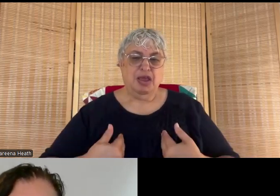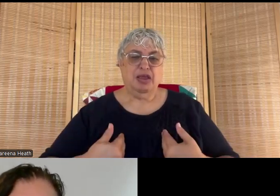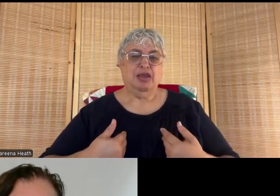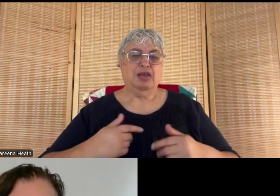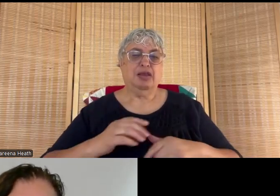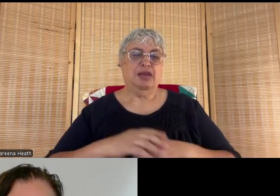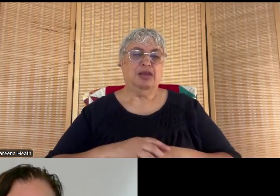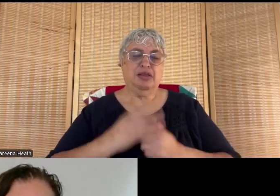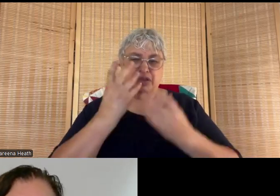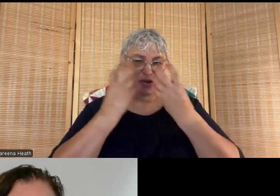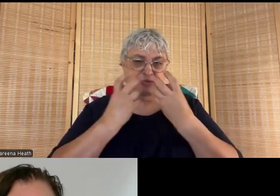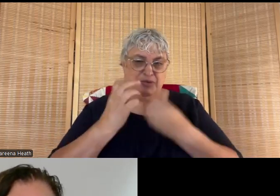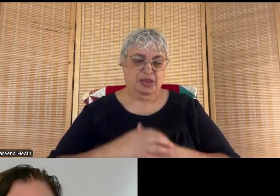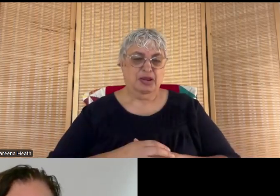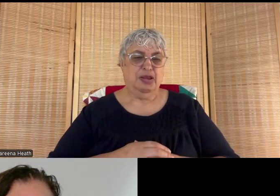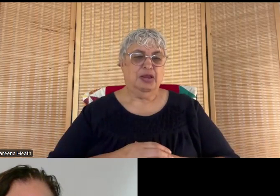irritability.